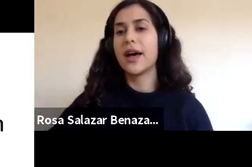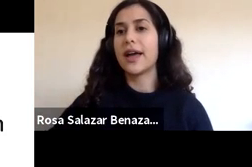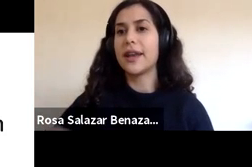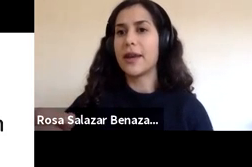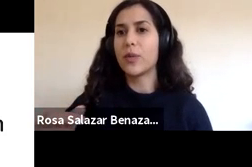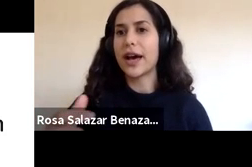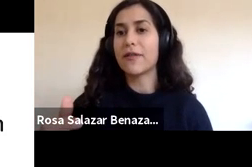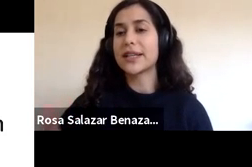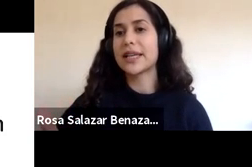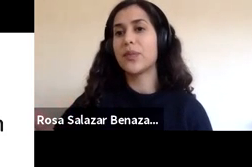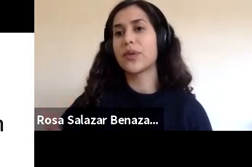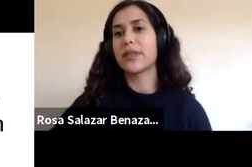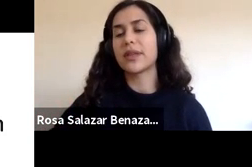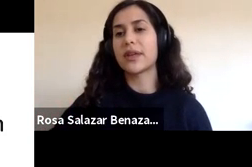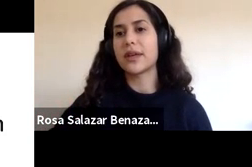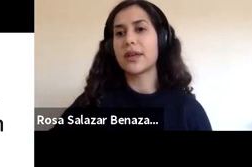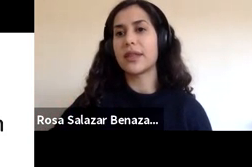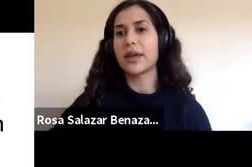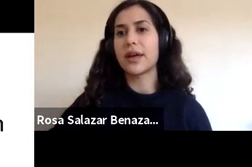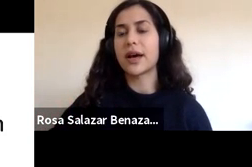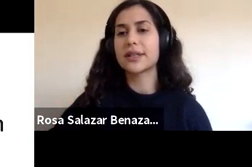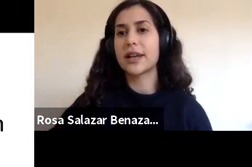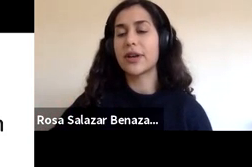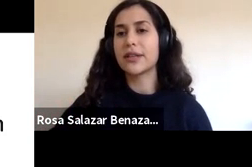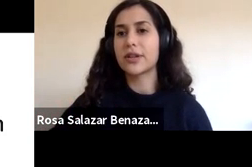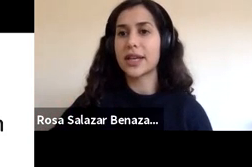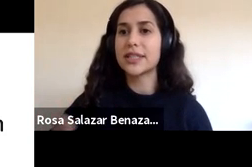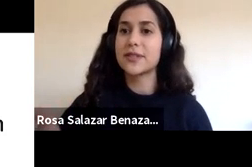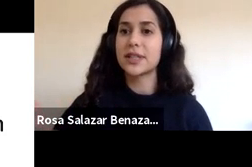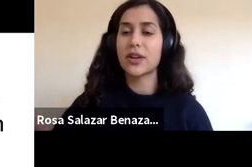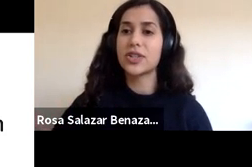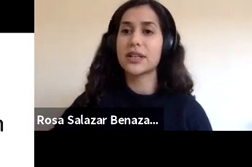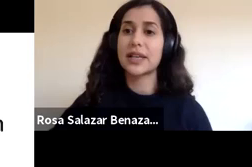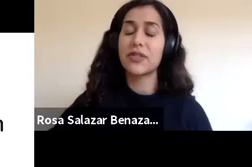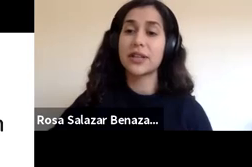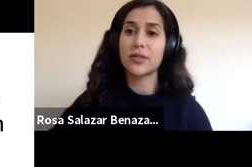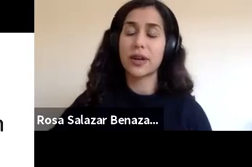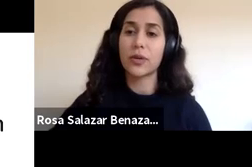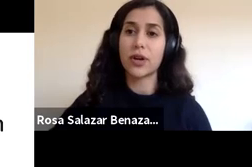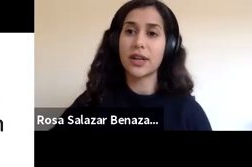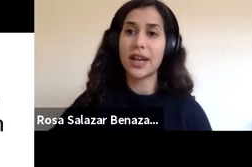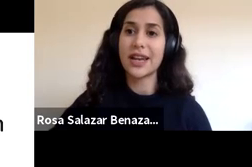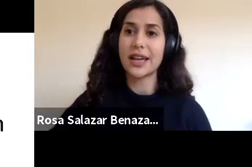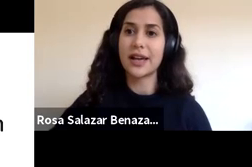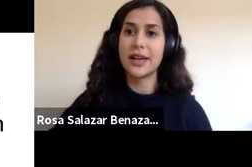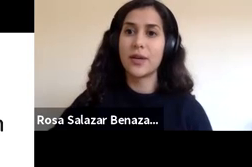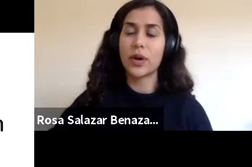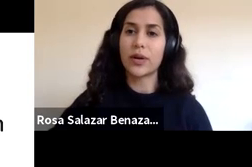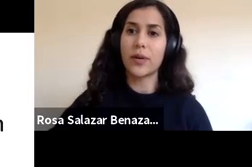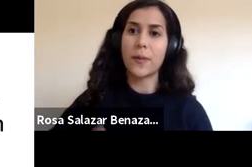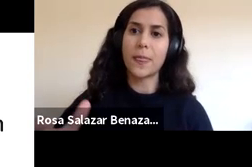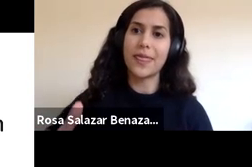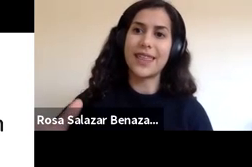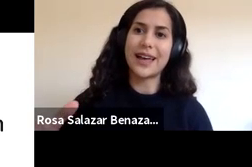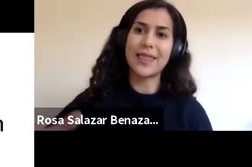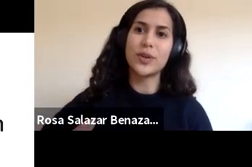run. And we have an example in the accelerator, the assisted technology accelerator that we run in Kenya,